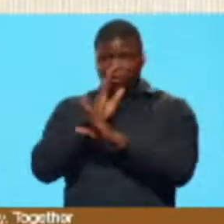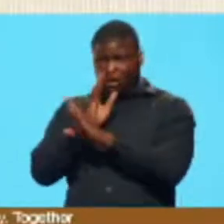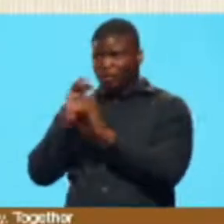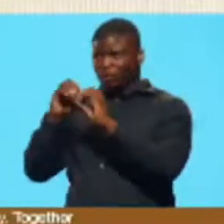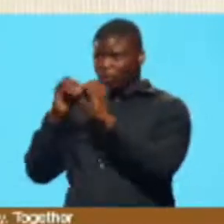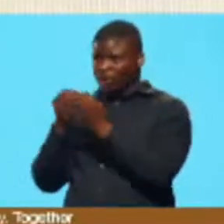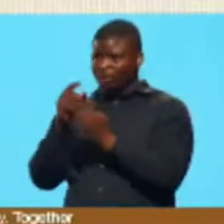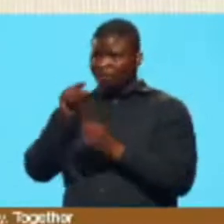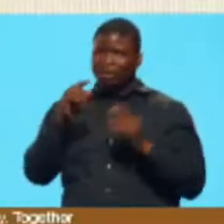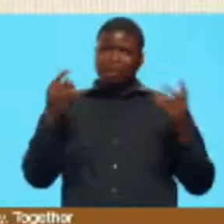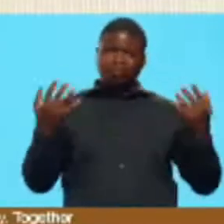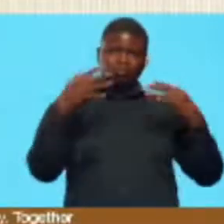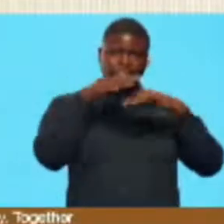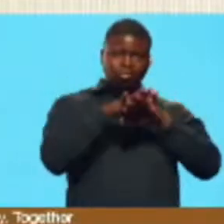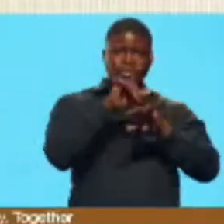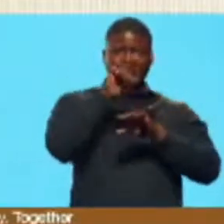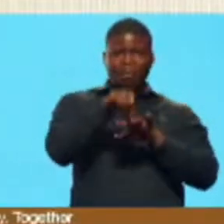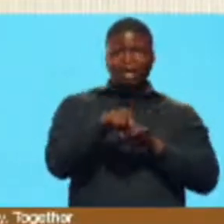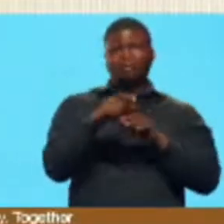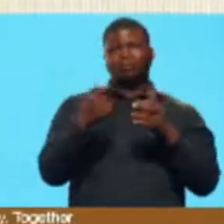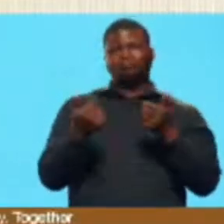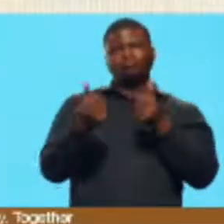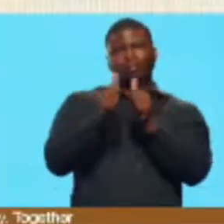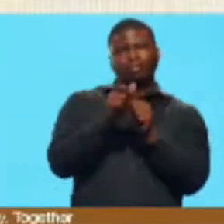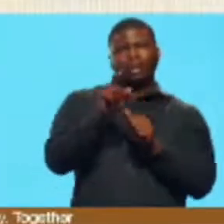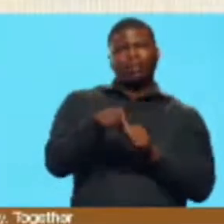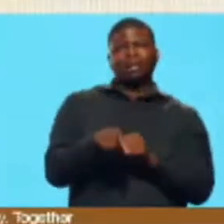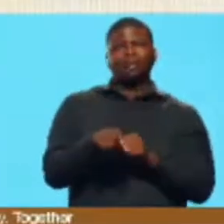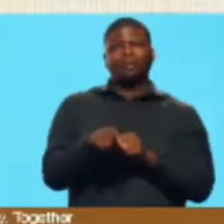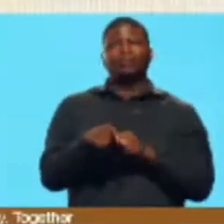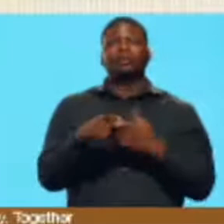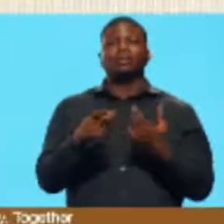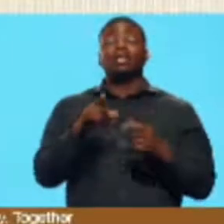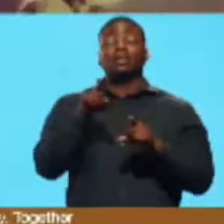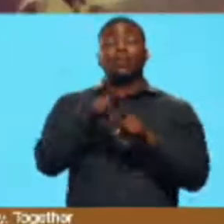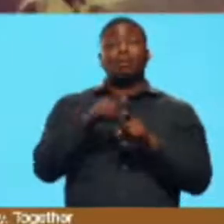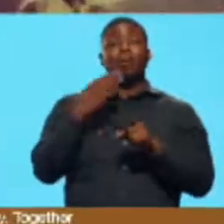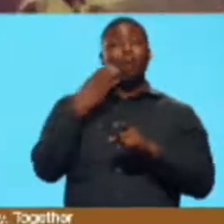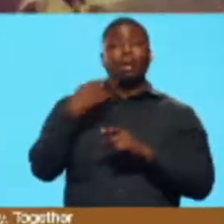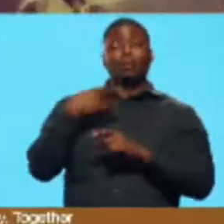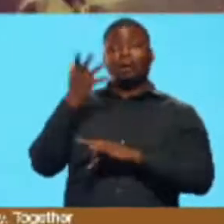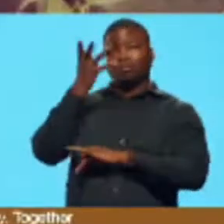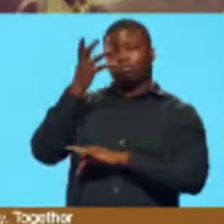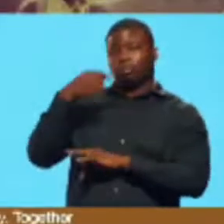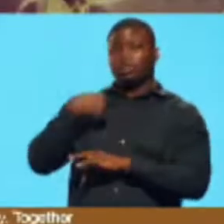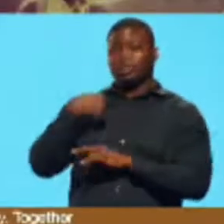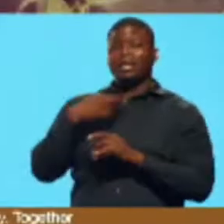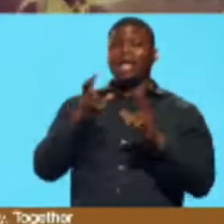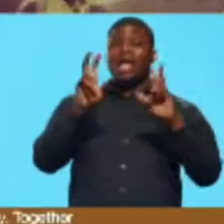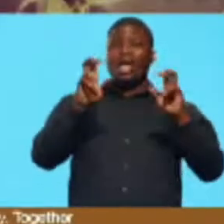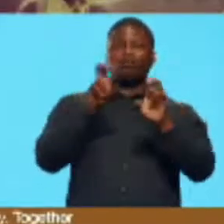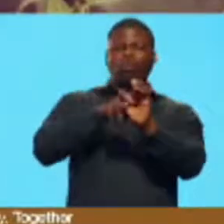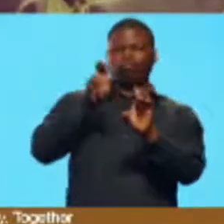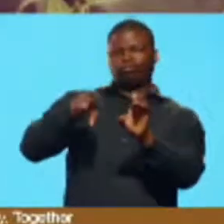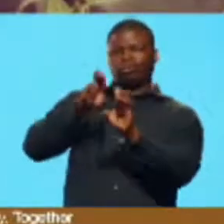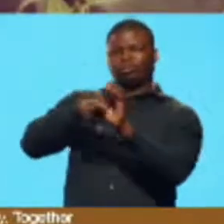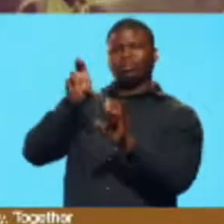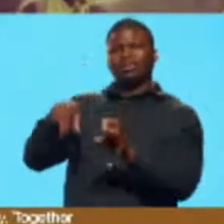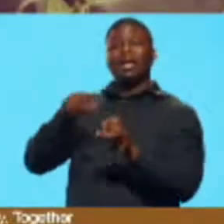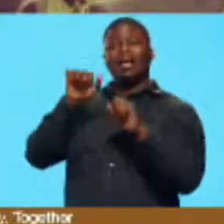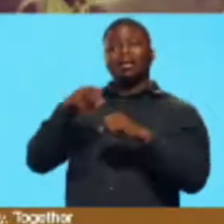services and respond accordingly. As I mentioned when I was presenting, the issue of dropout was seen